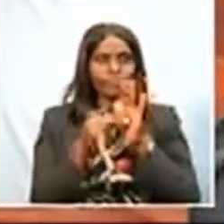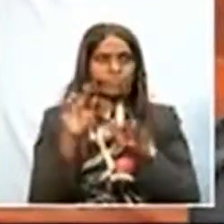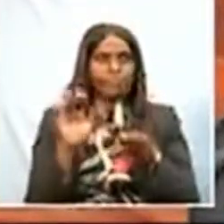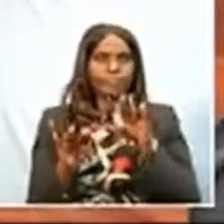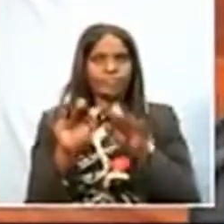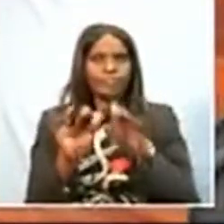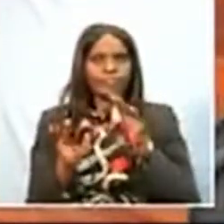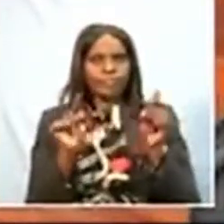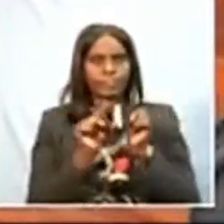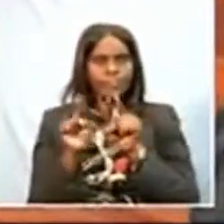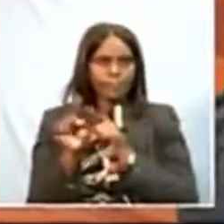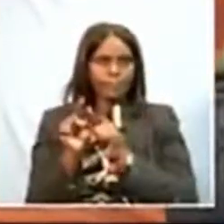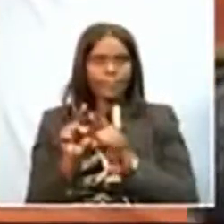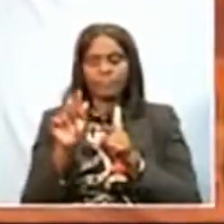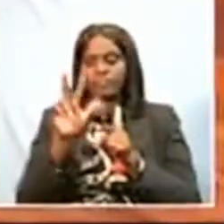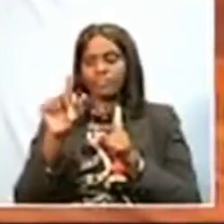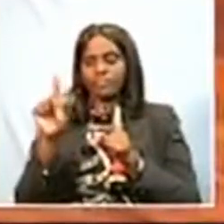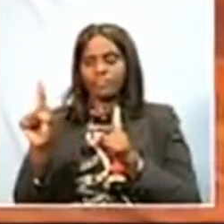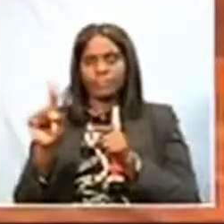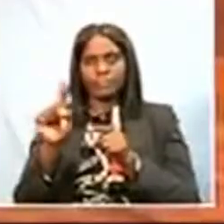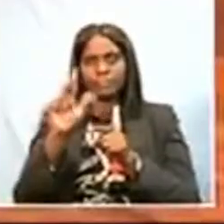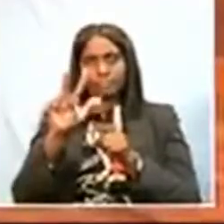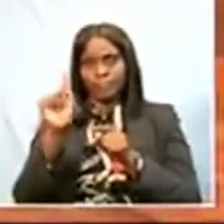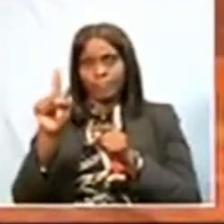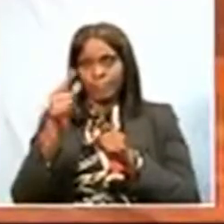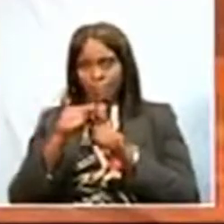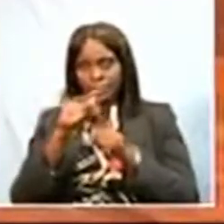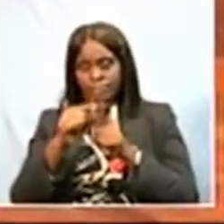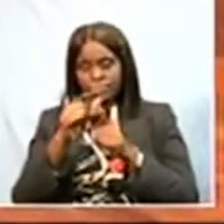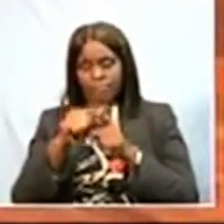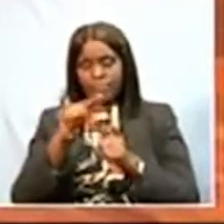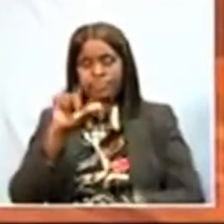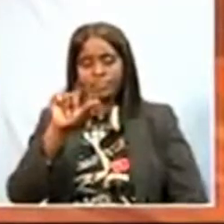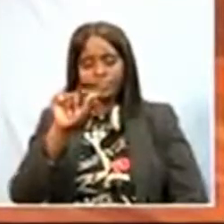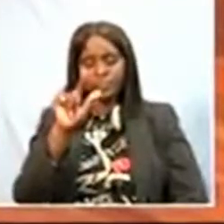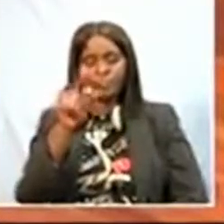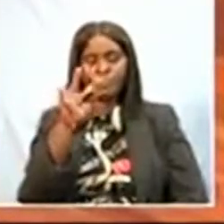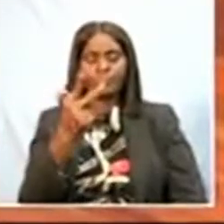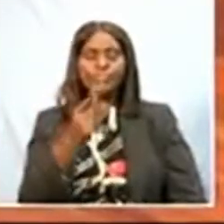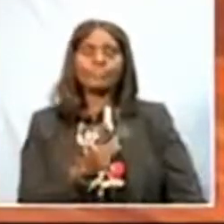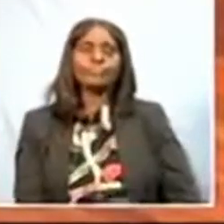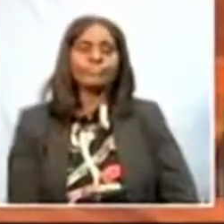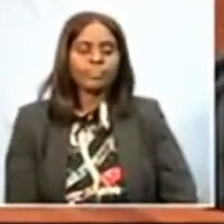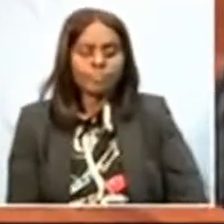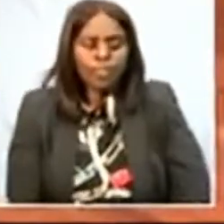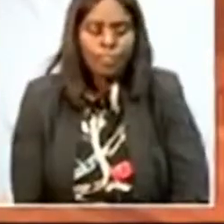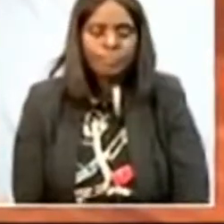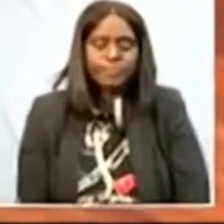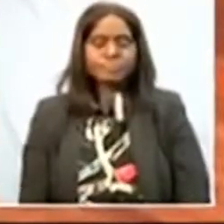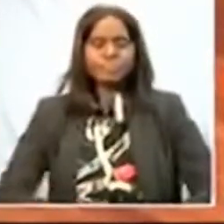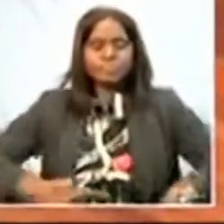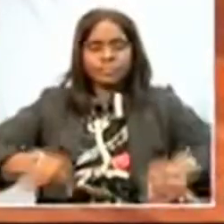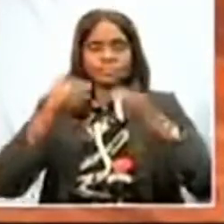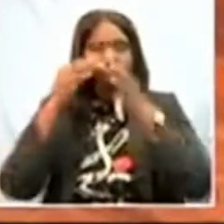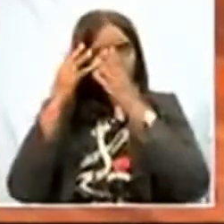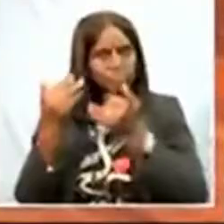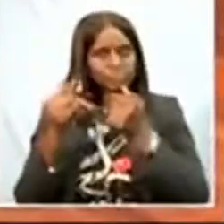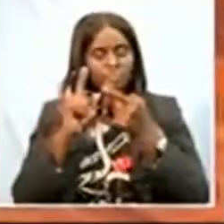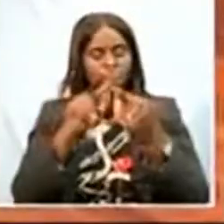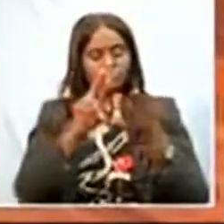balance as at 31st December 2023, it is expected to